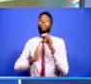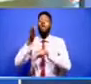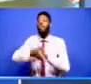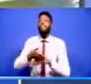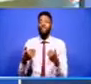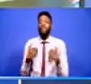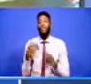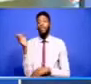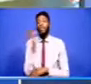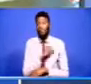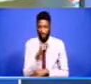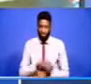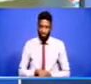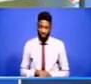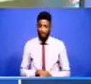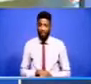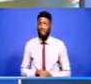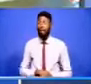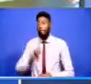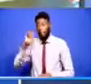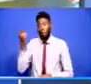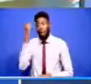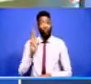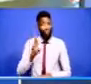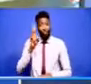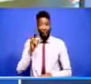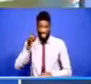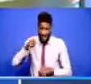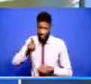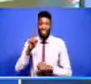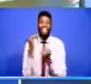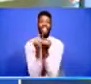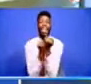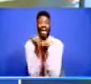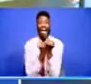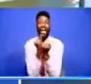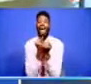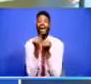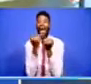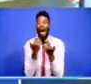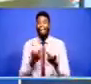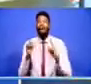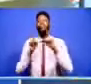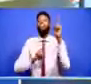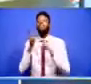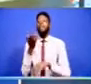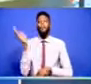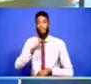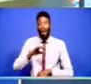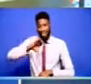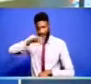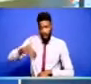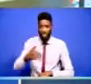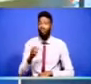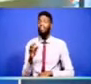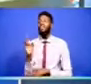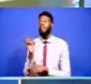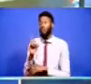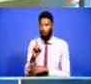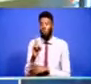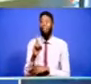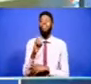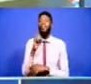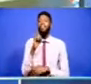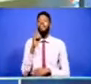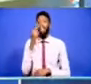Kenyatta on Saturday lifted the partial lockdown in the counties of Nairobi, Kiambu, Kajiado, Machakos and Nakuru